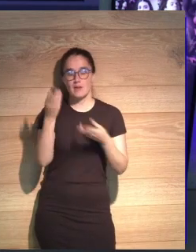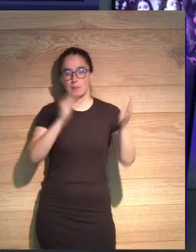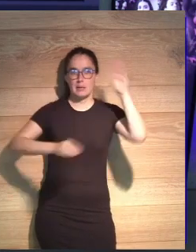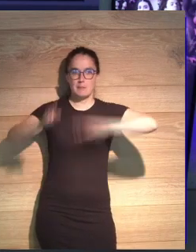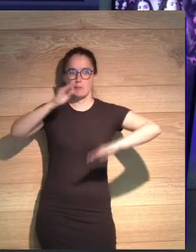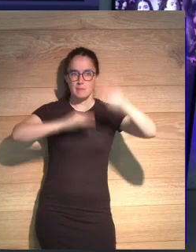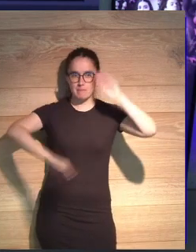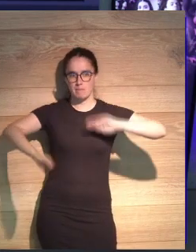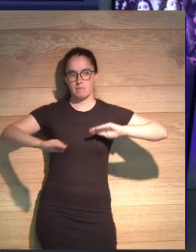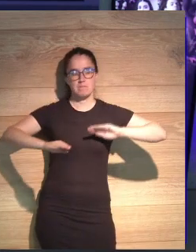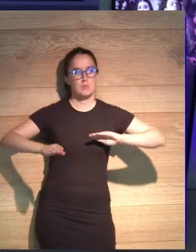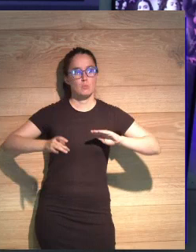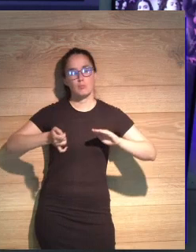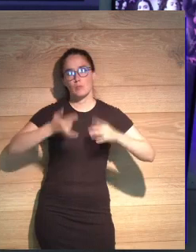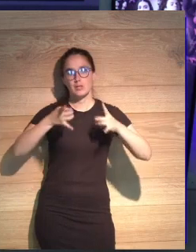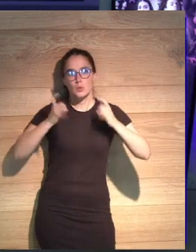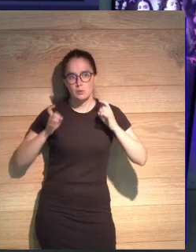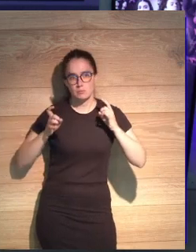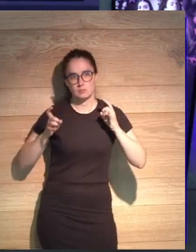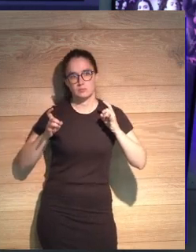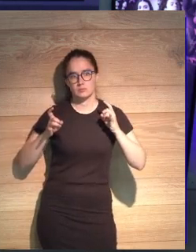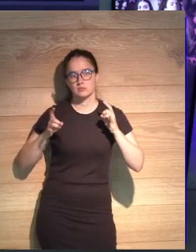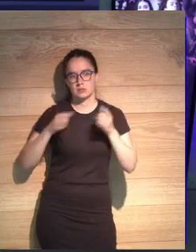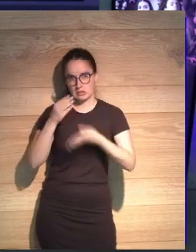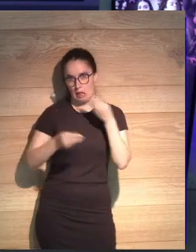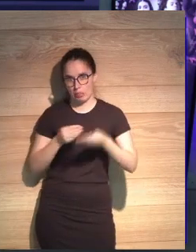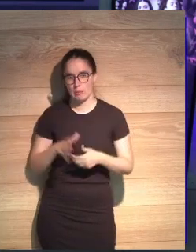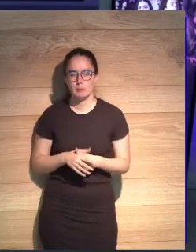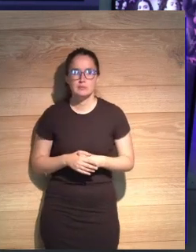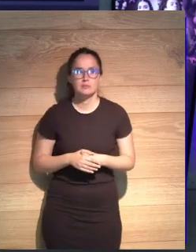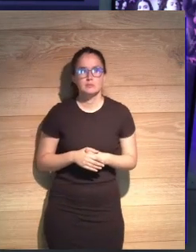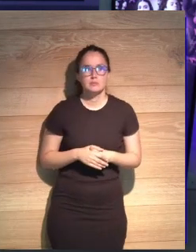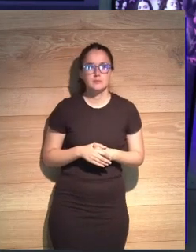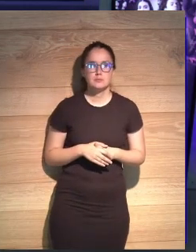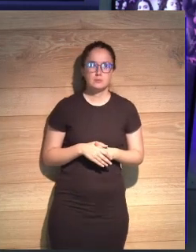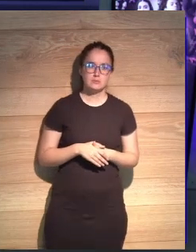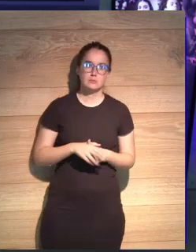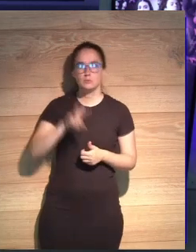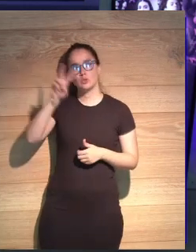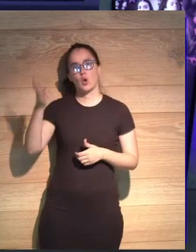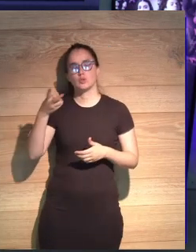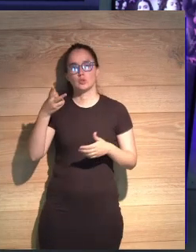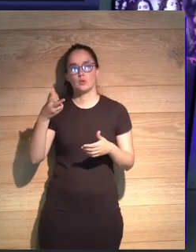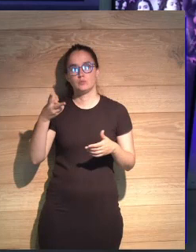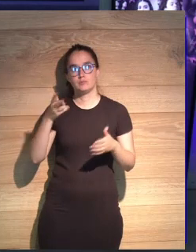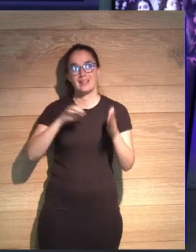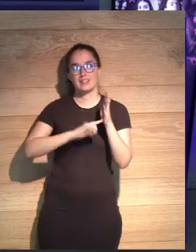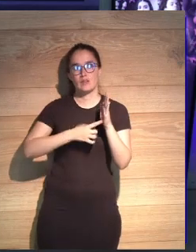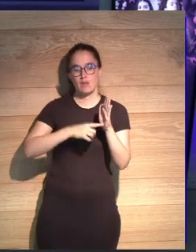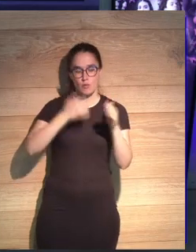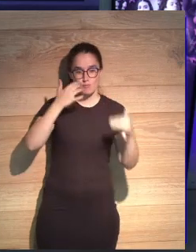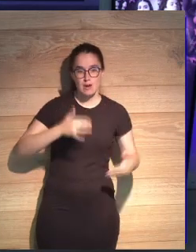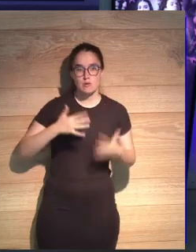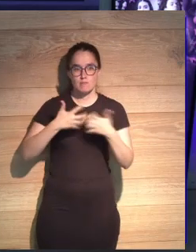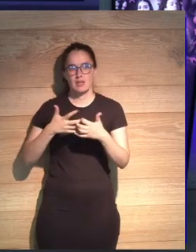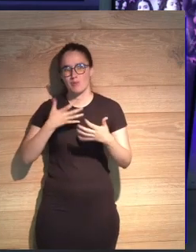test the efficacy, and then later, if we need to make it more appealing, we develop that later.